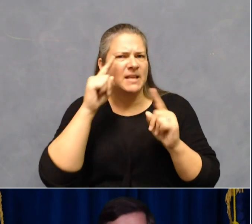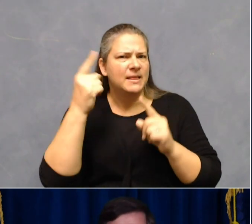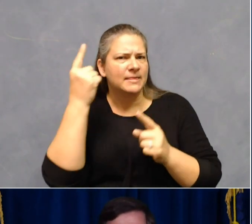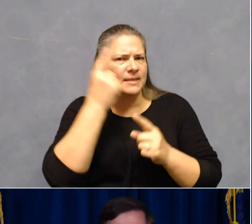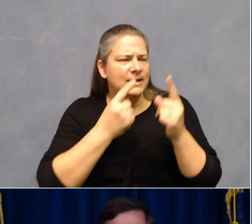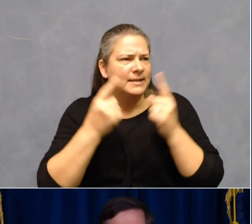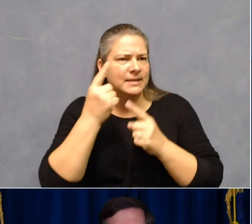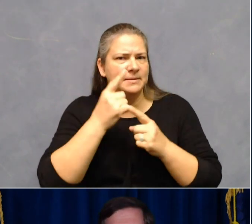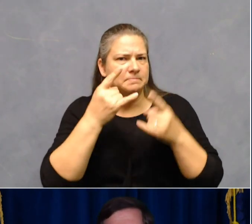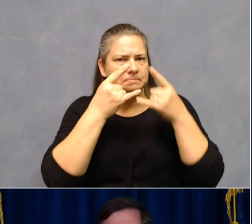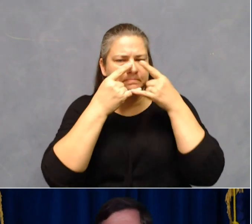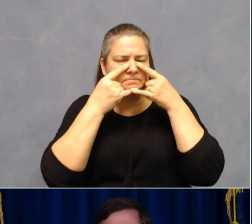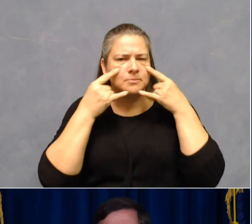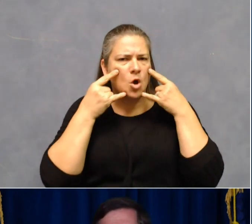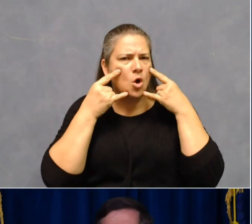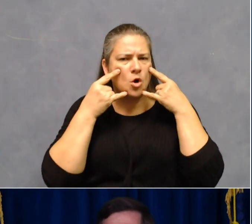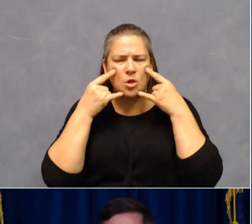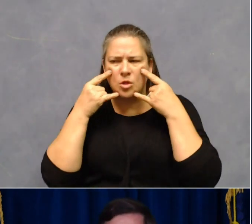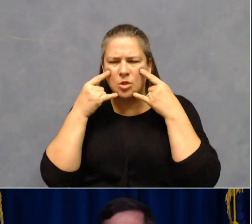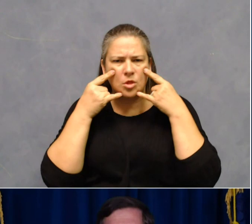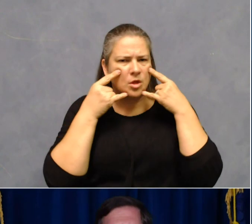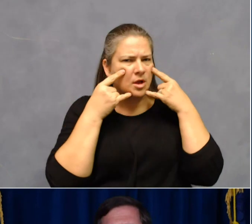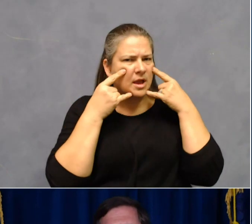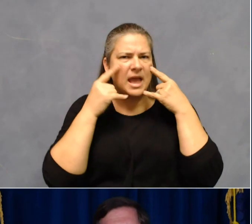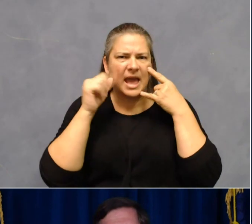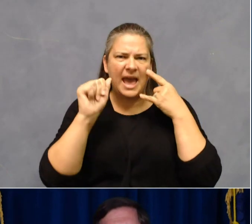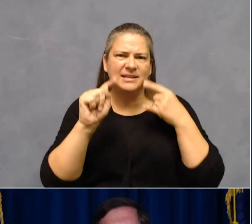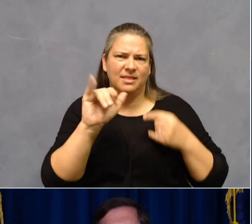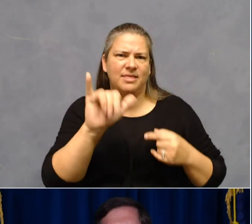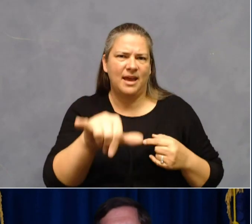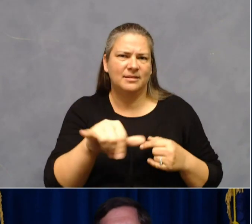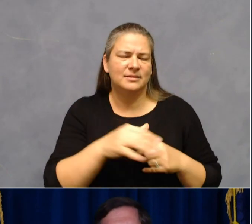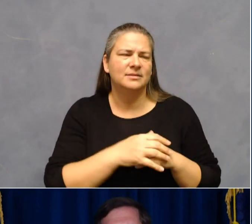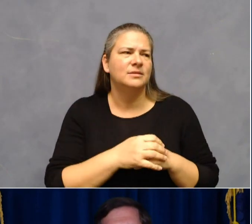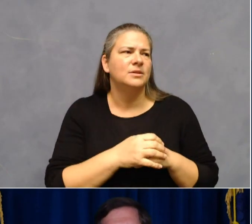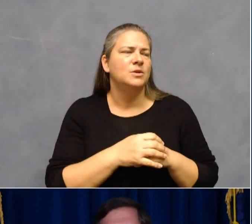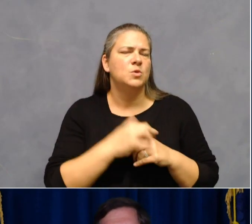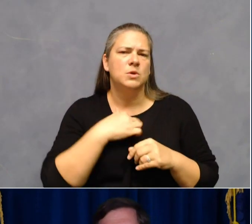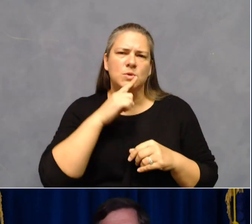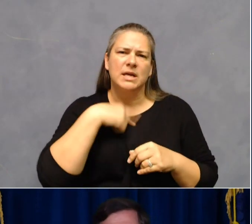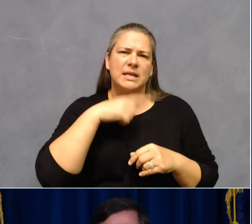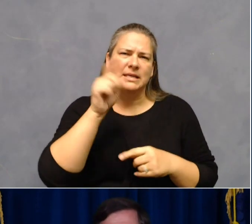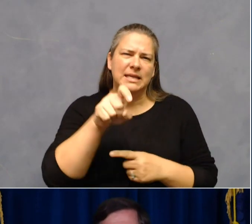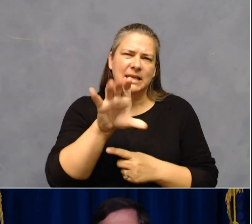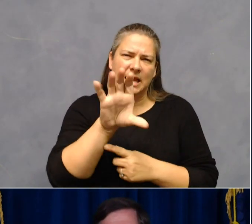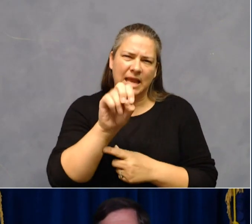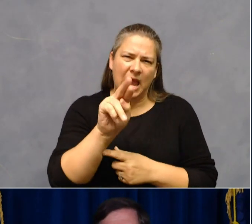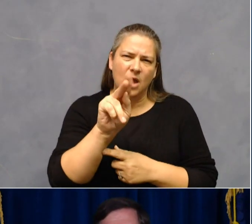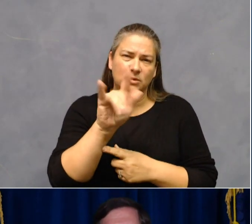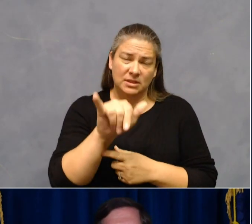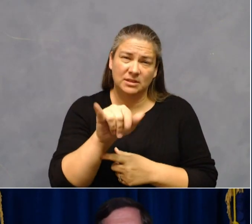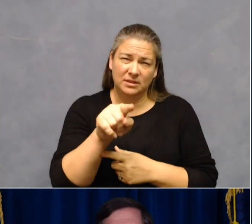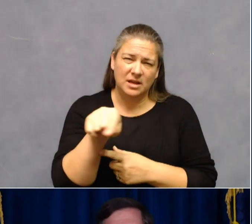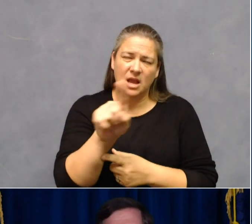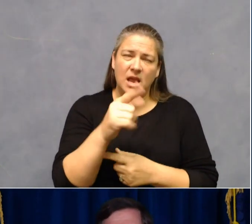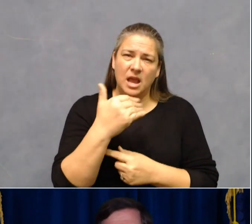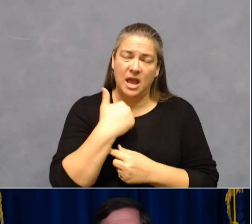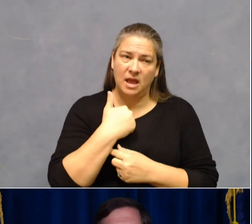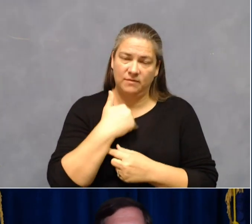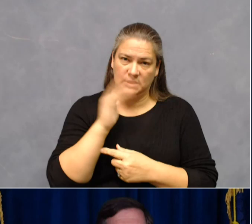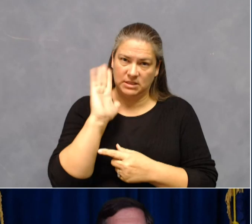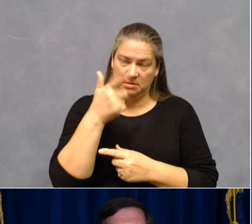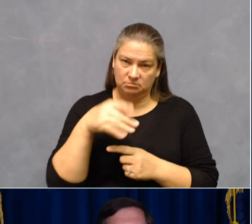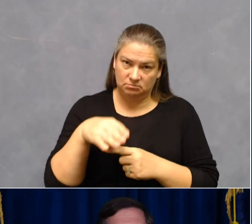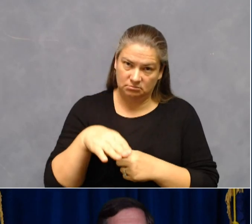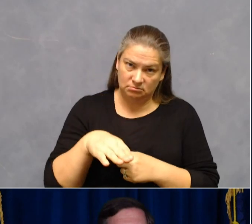time that they're at one of these. And we really need, in counties that are having significant escalations, for